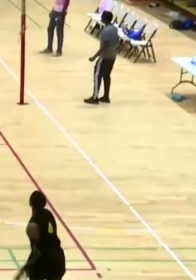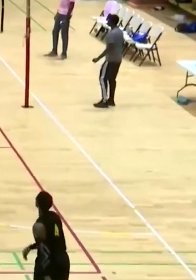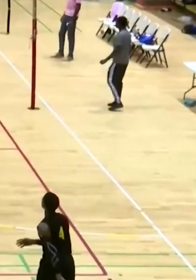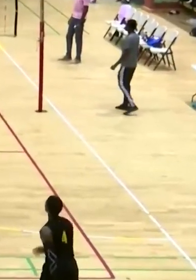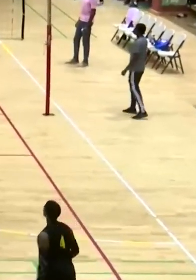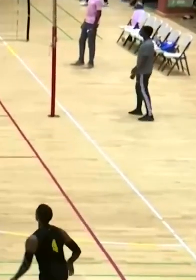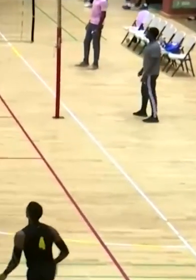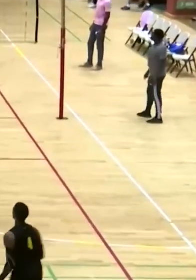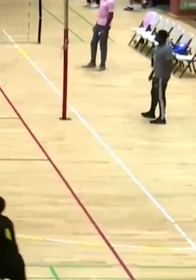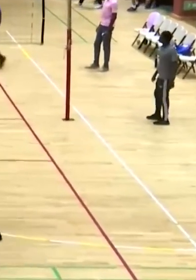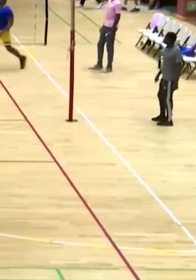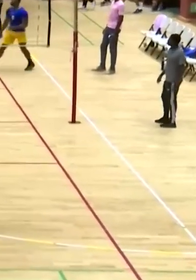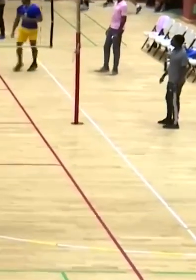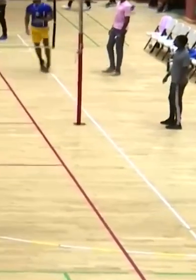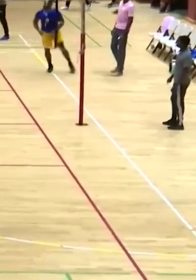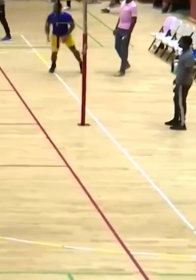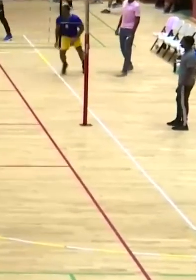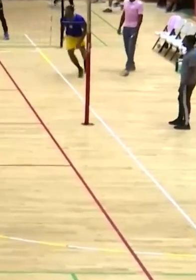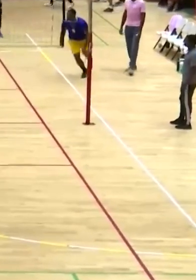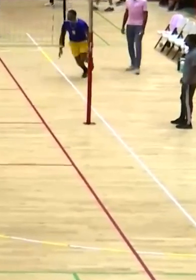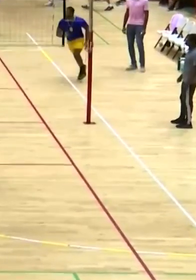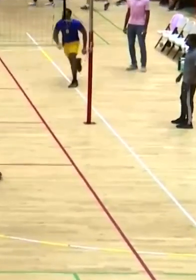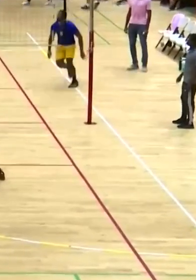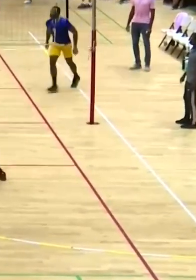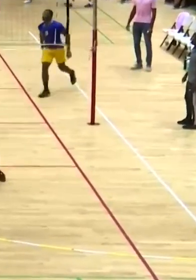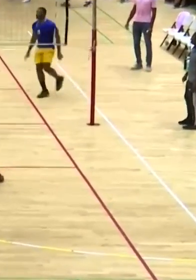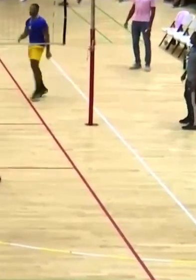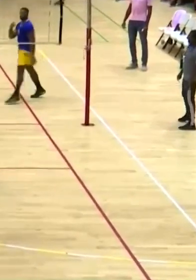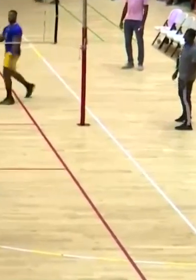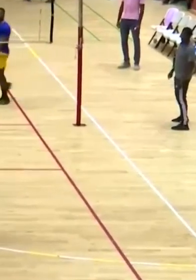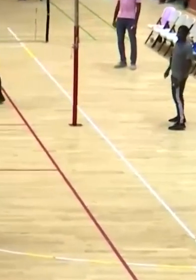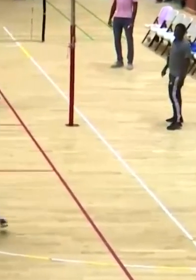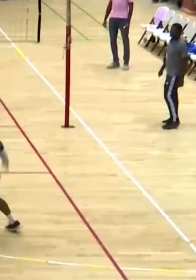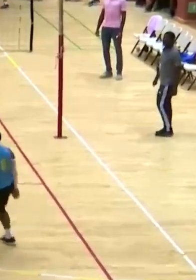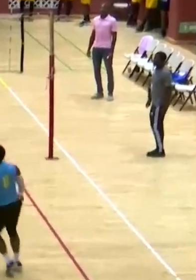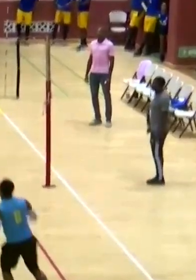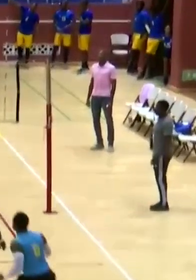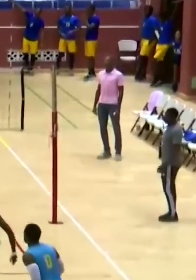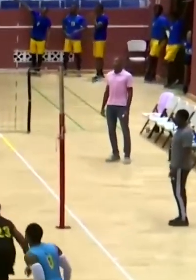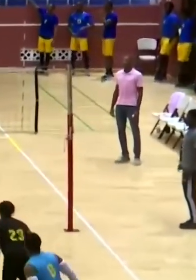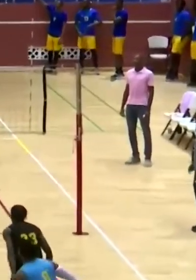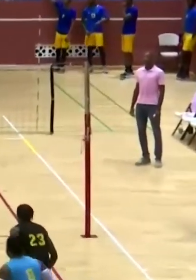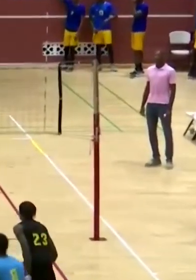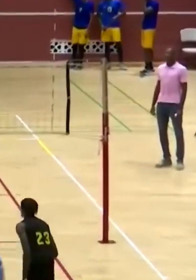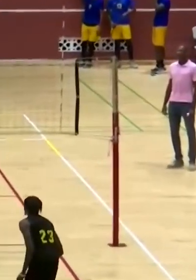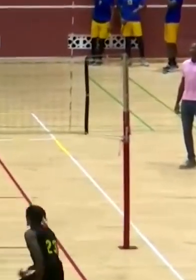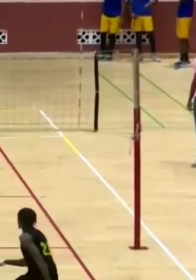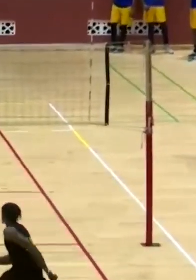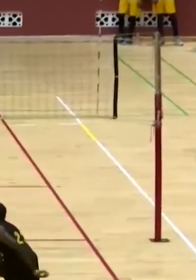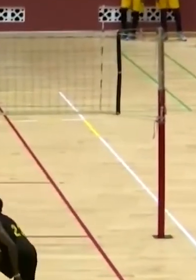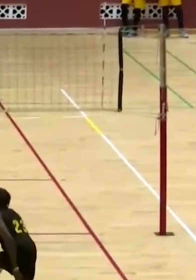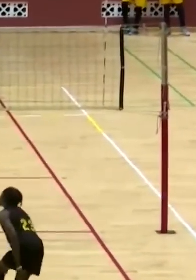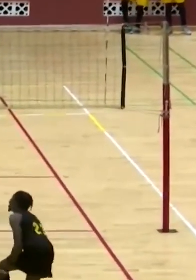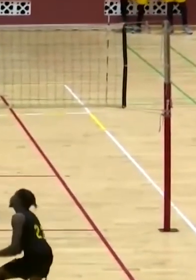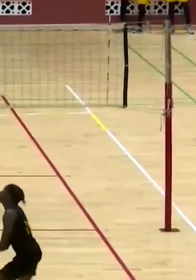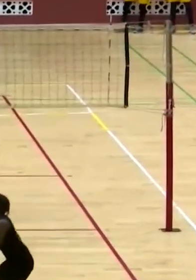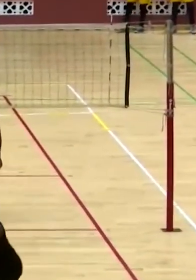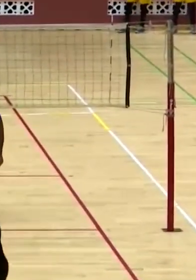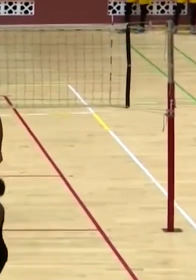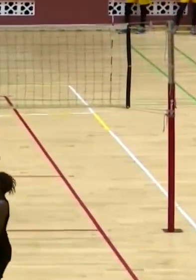the end though, it will be Cormier doing just enough to get their second round off to a winning start, sealing the